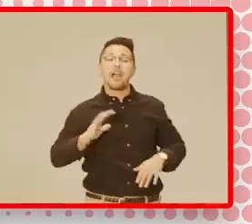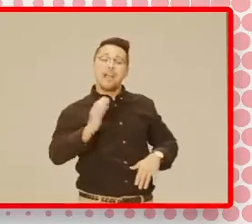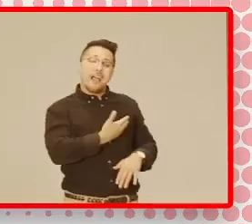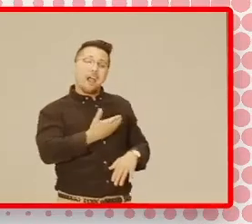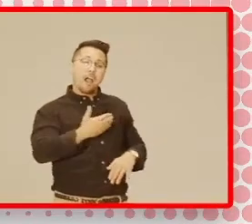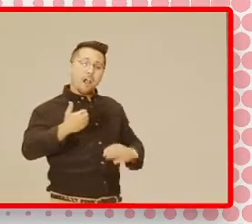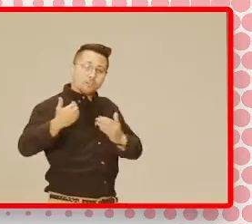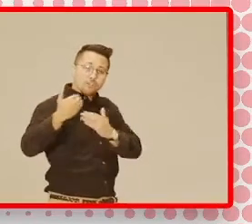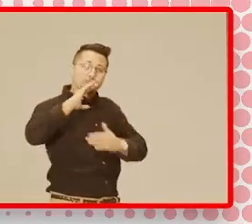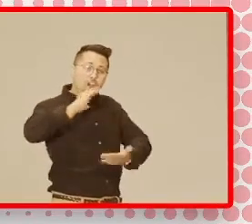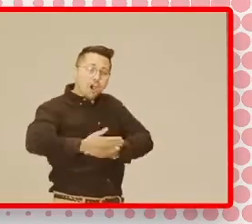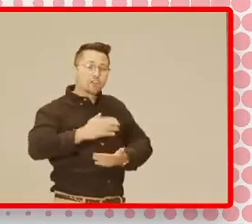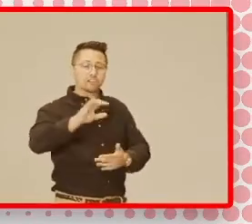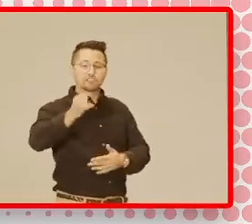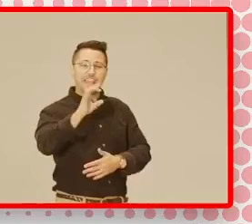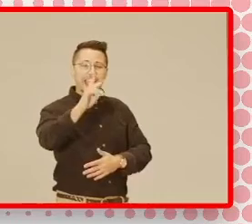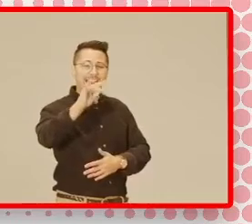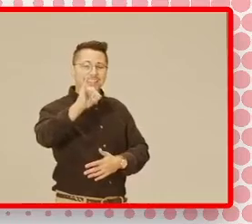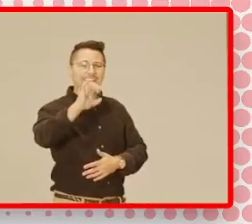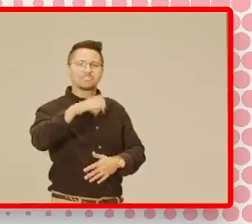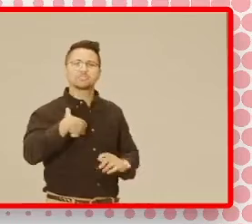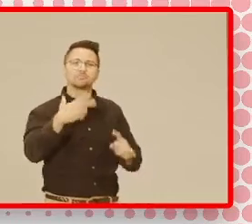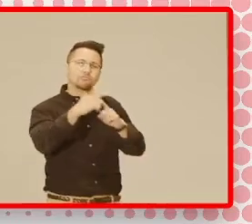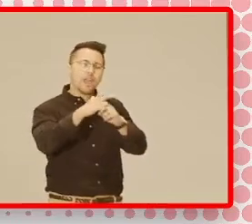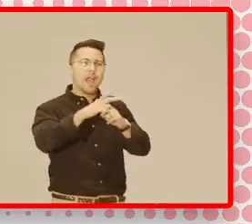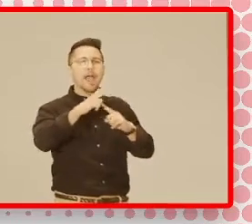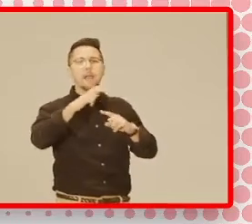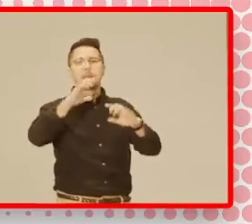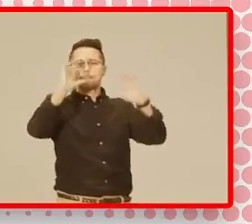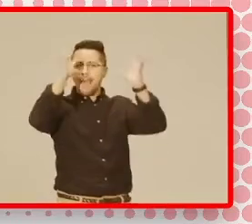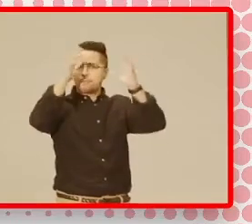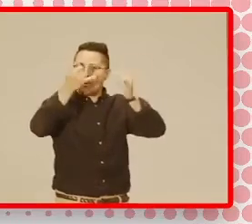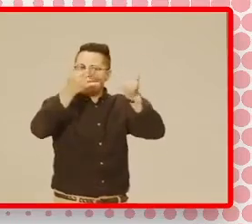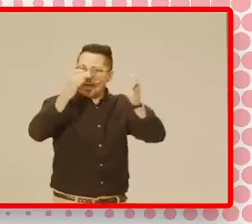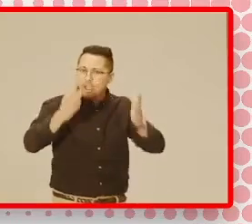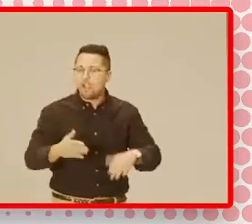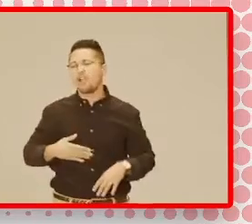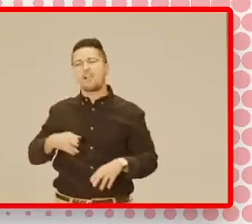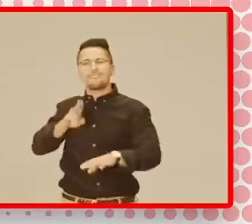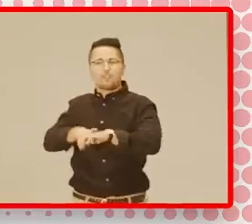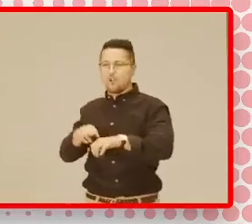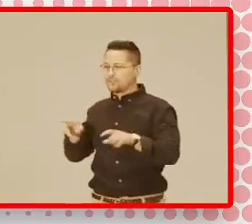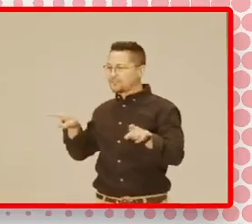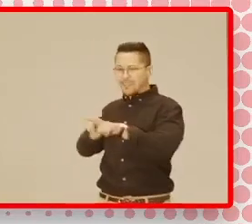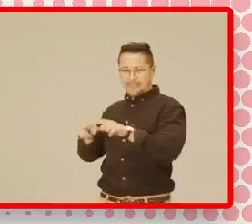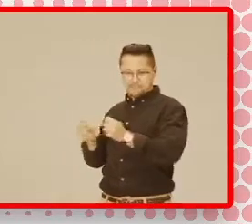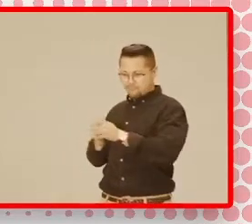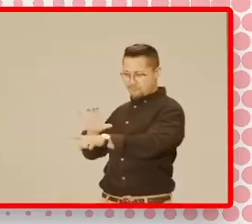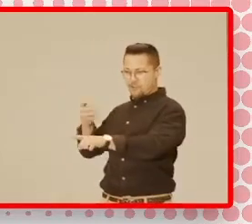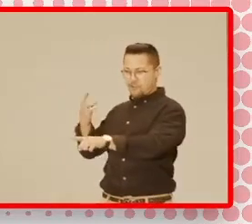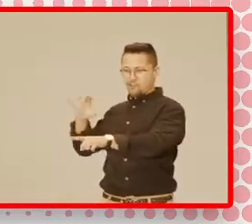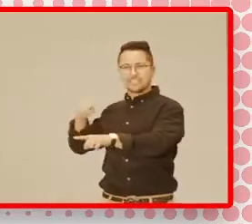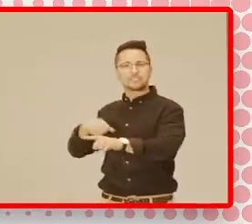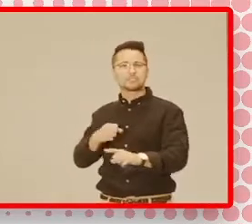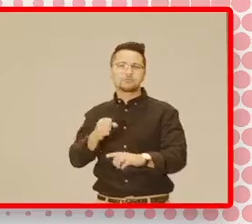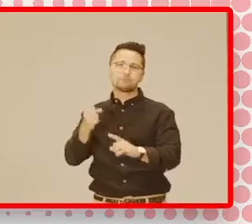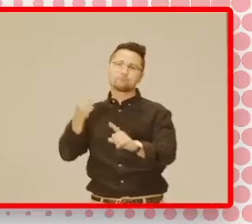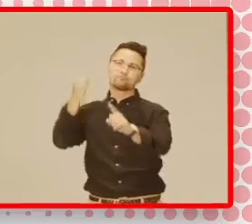League basketball player and a student. And of course, we've coached our son, Chris, to set a new world record.